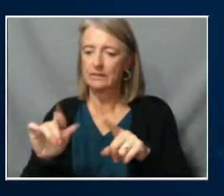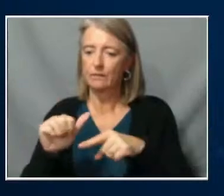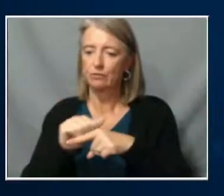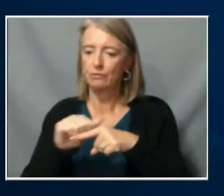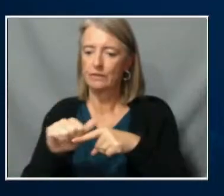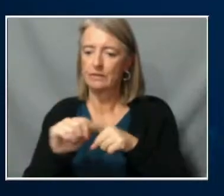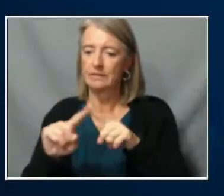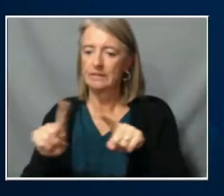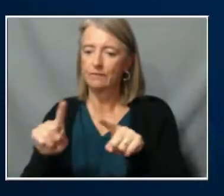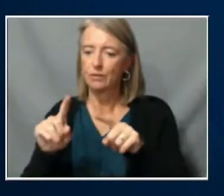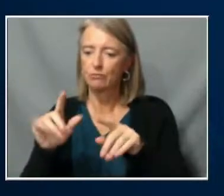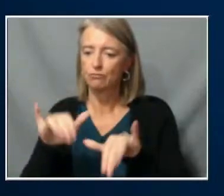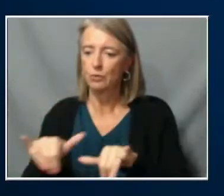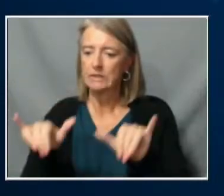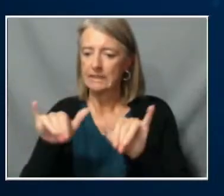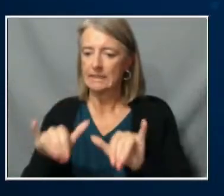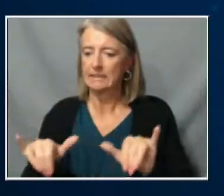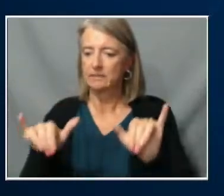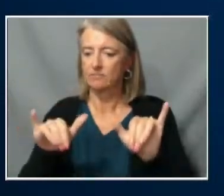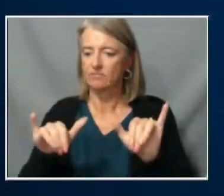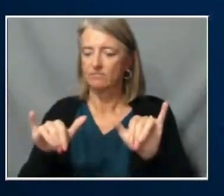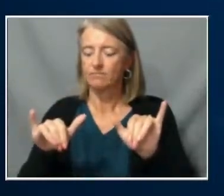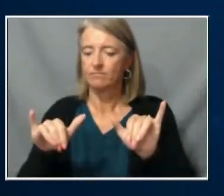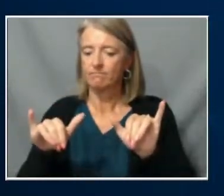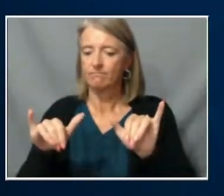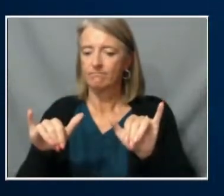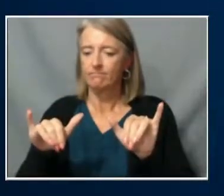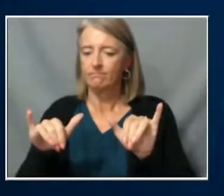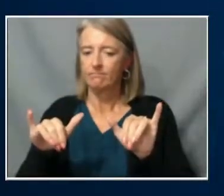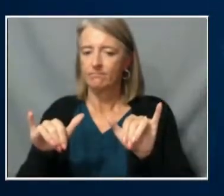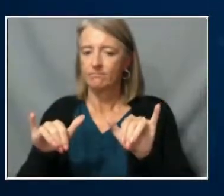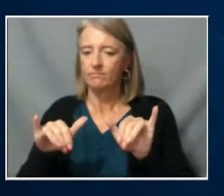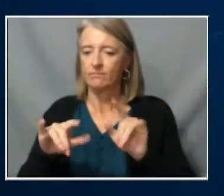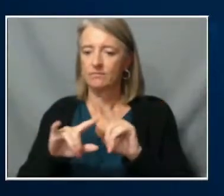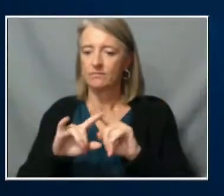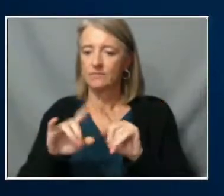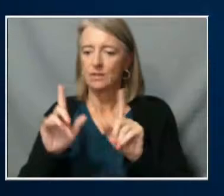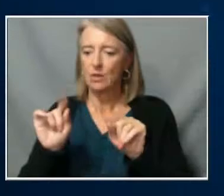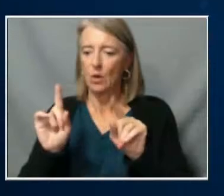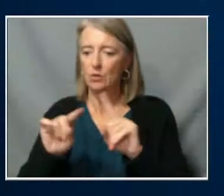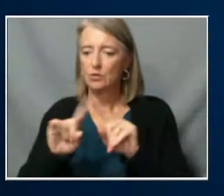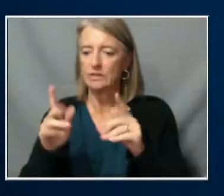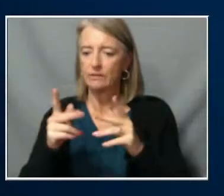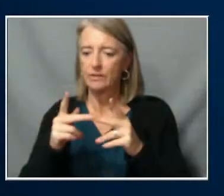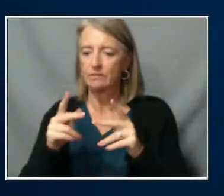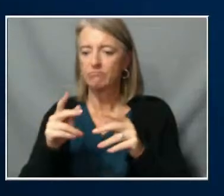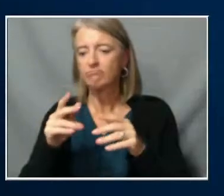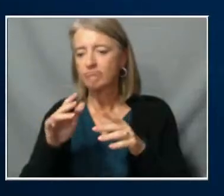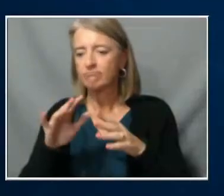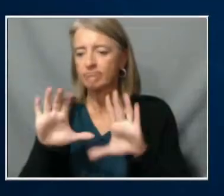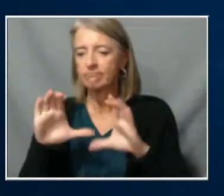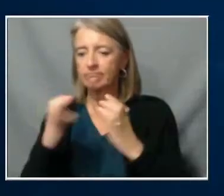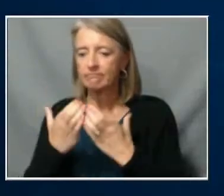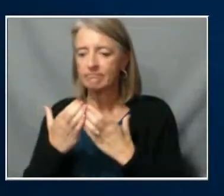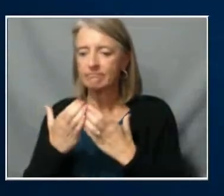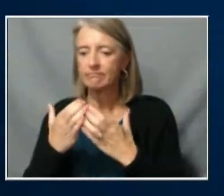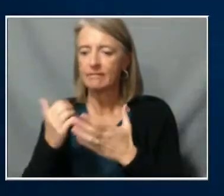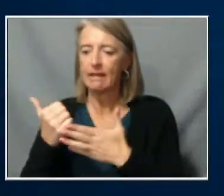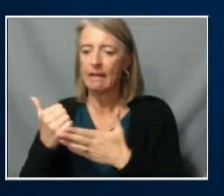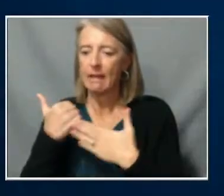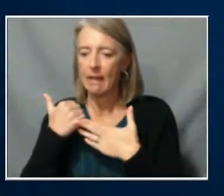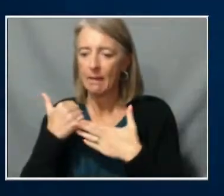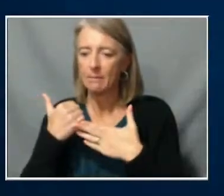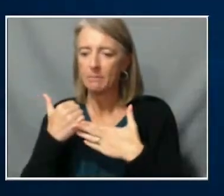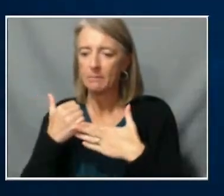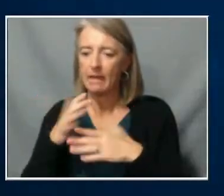different routines, and so you go to different ones, and they will just make you do and they push